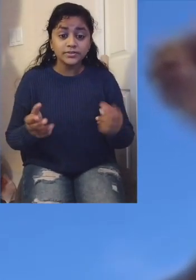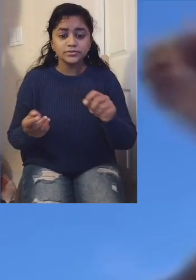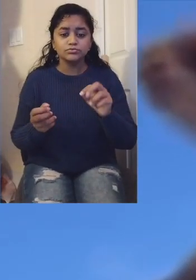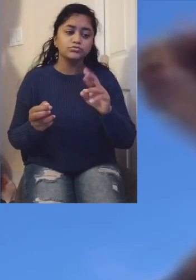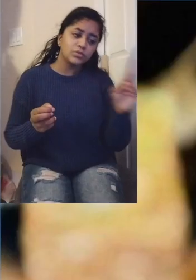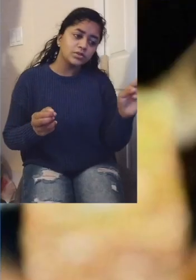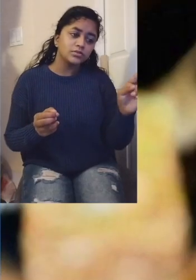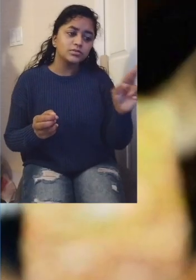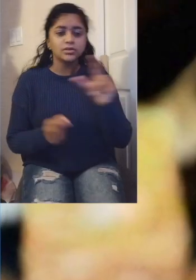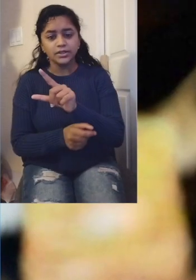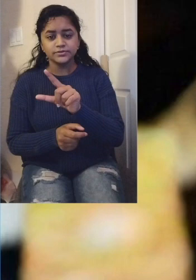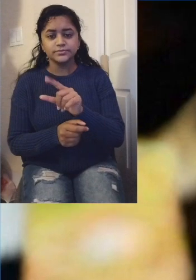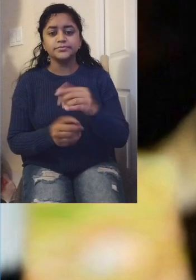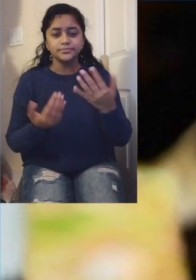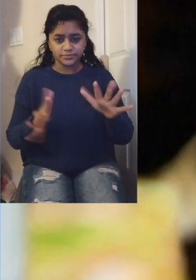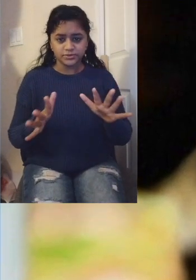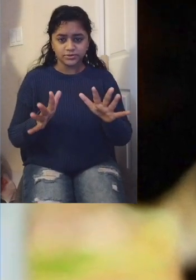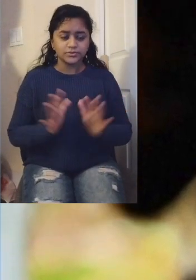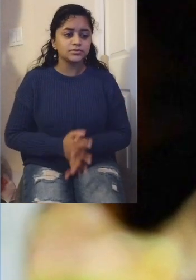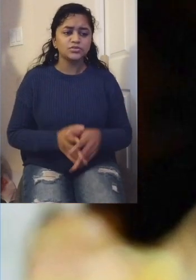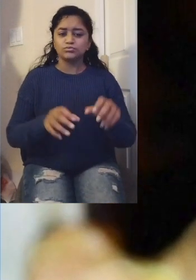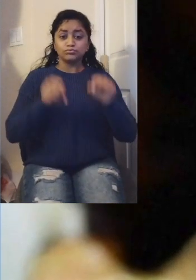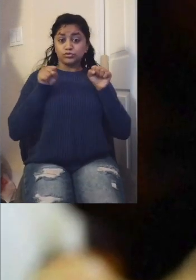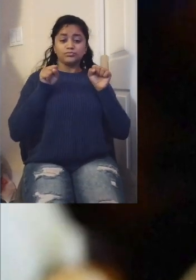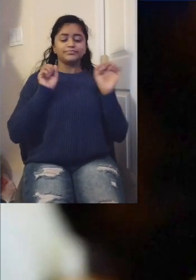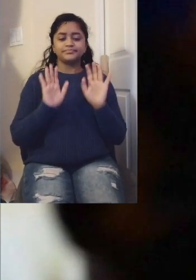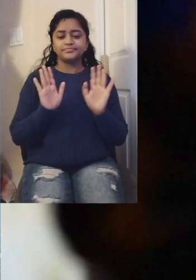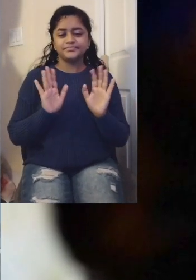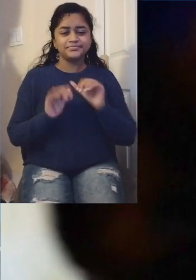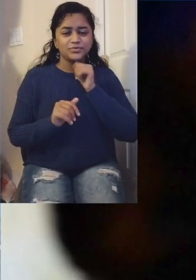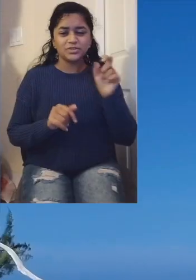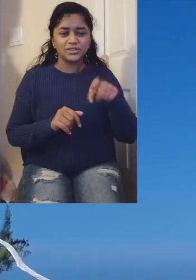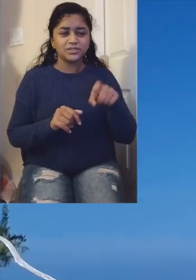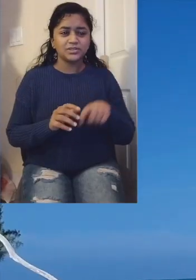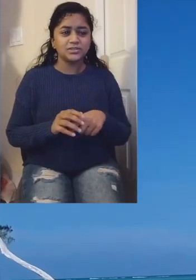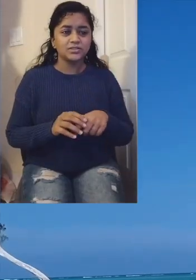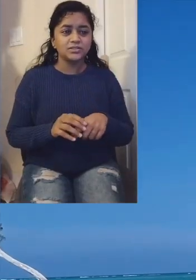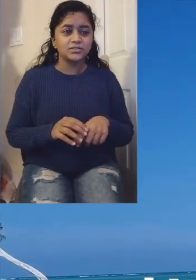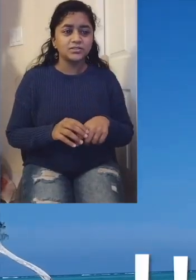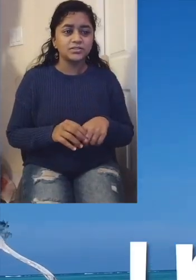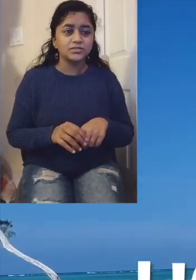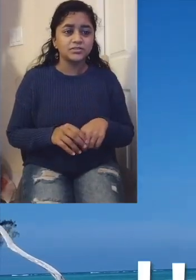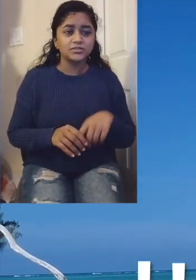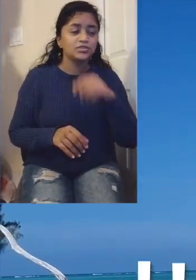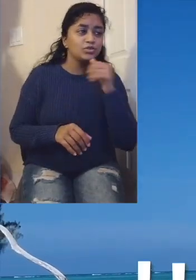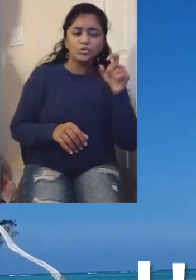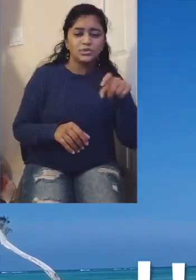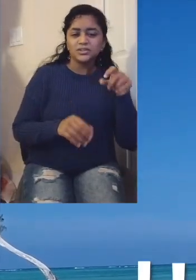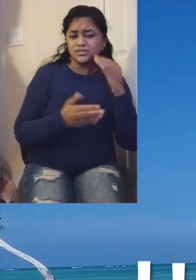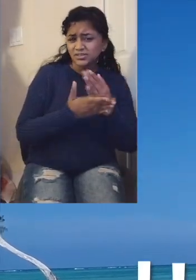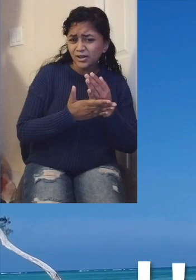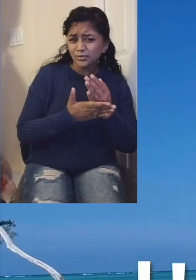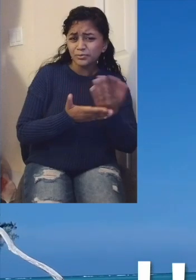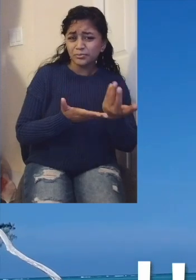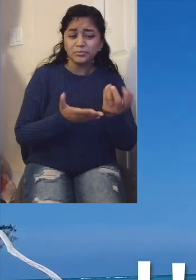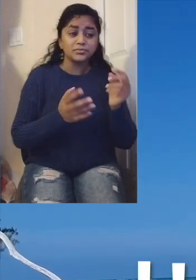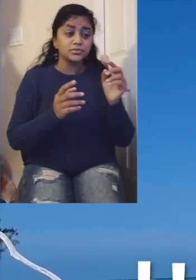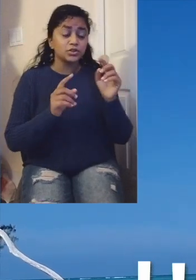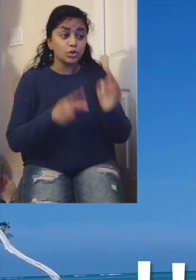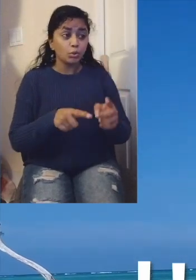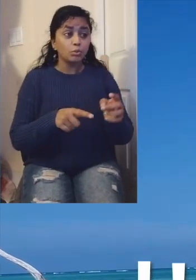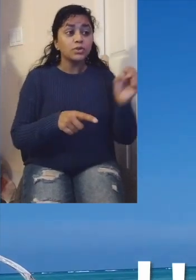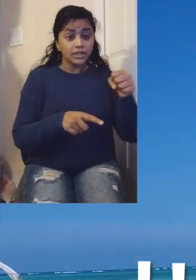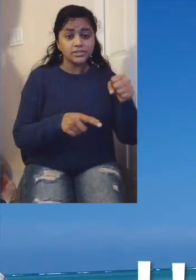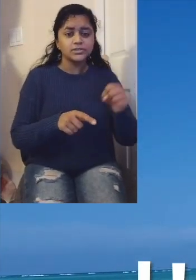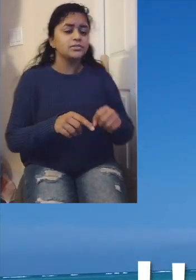that we rent out for the parties too. Yeah. All right, so once you get on, you want to be right where Phoenix is, right behind the